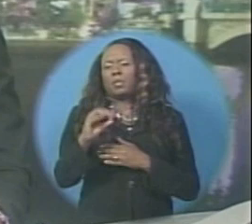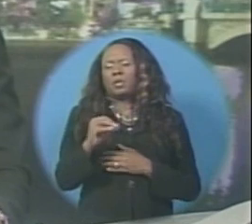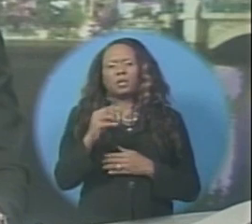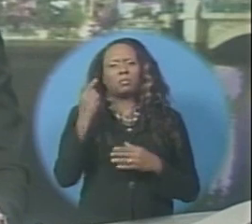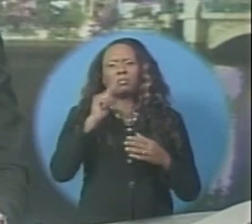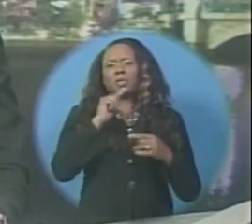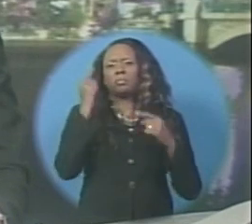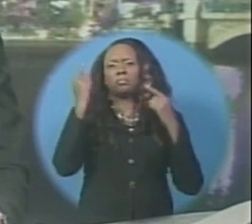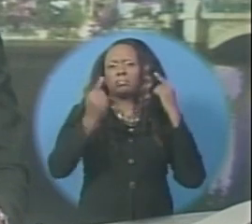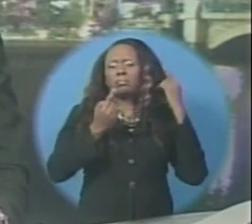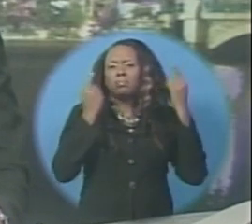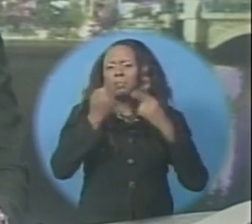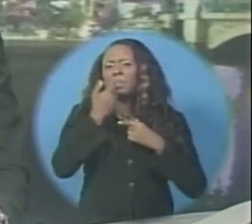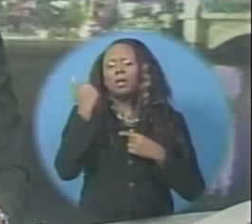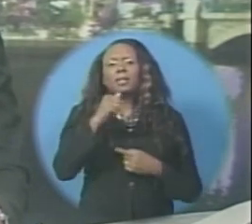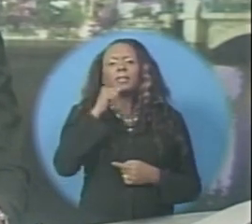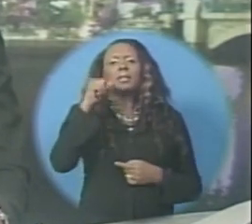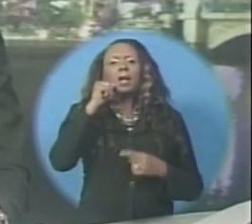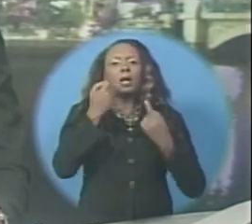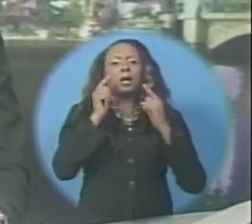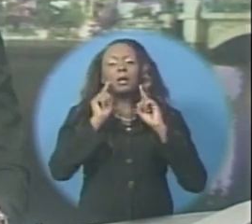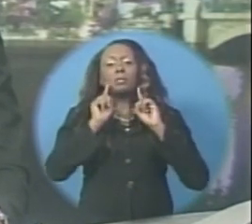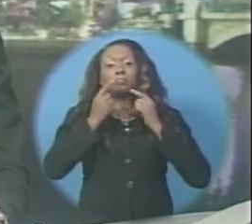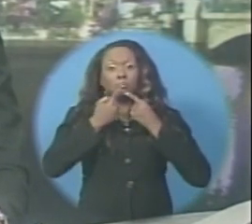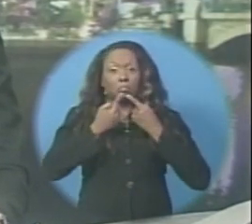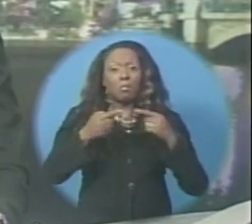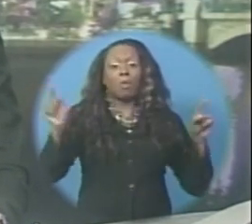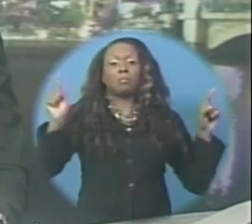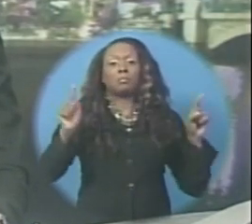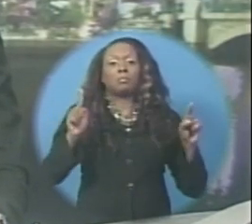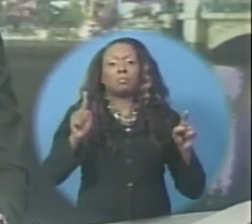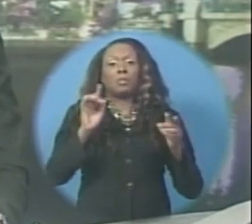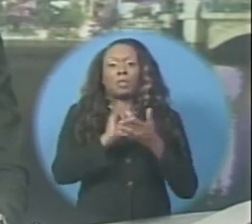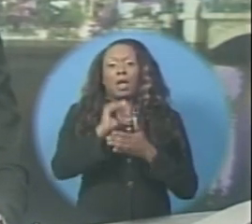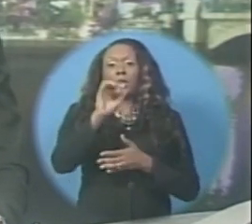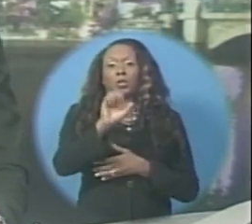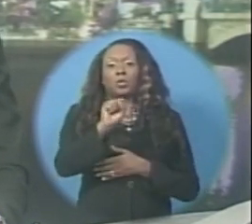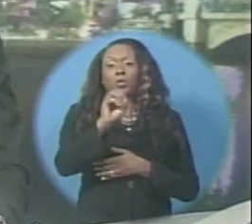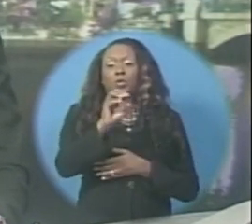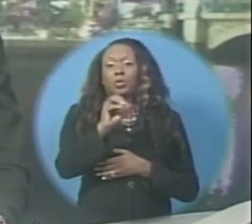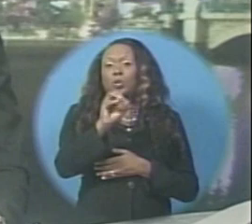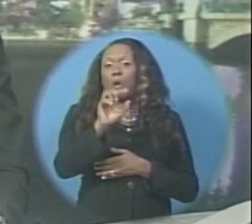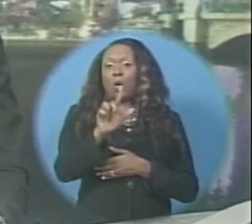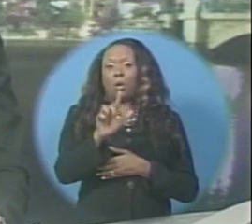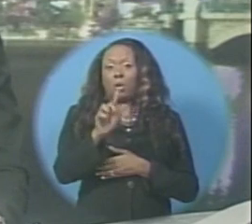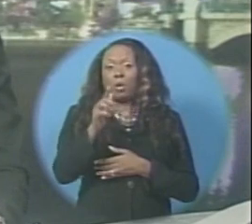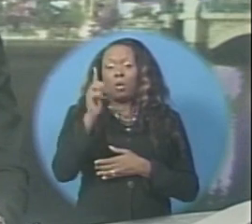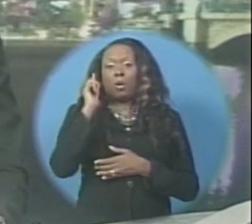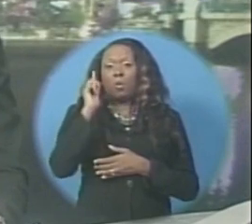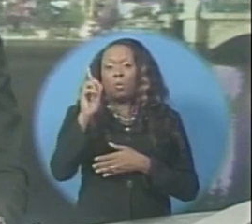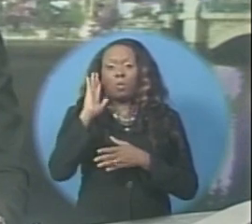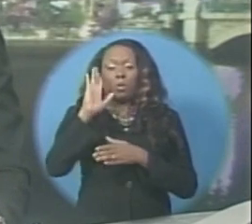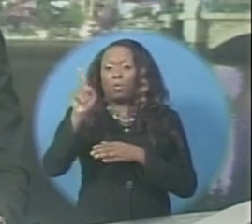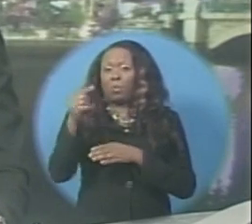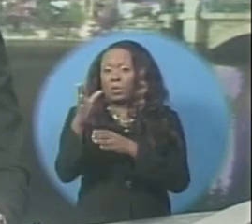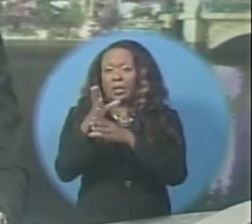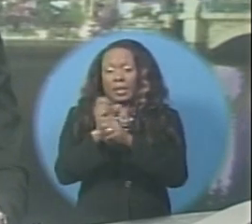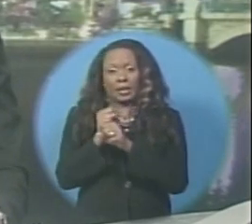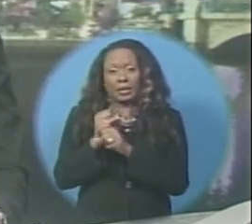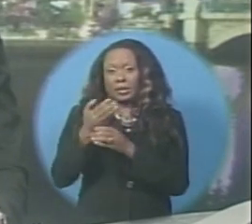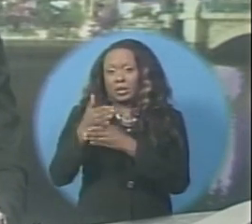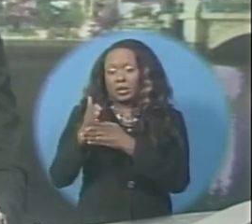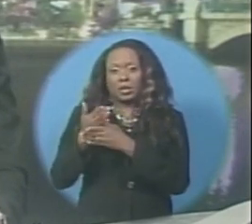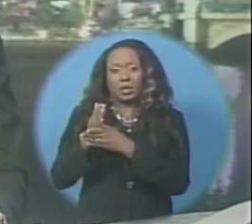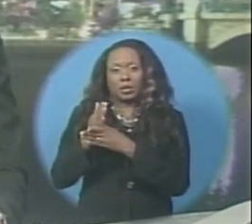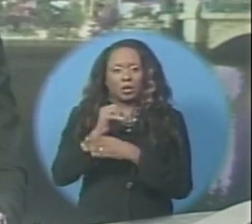expressing concern about yesterday's announcement that BNTCL's shares are being sold to the Sol Group only. In response